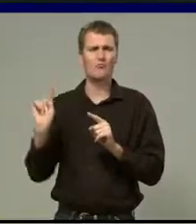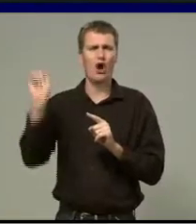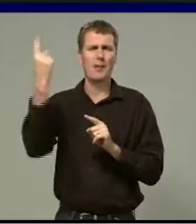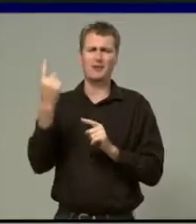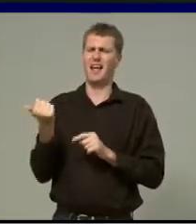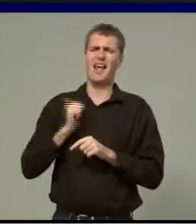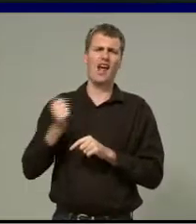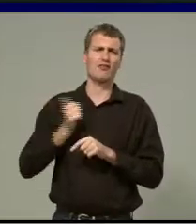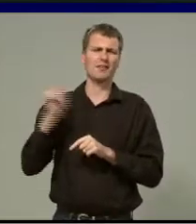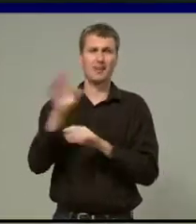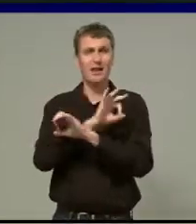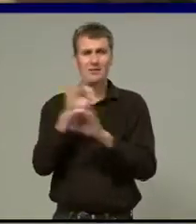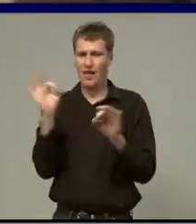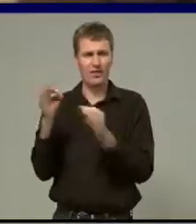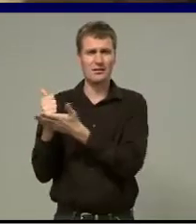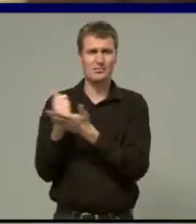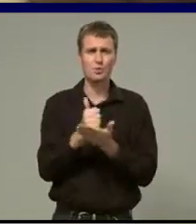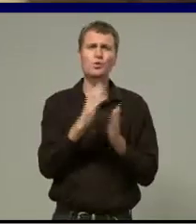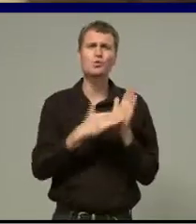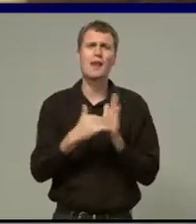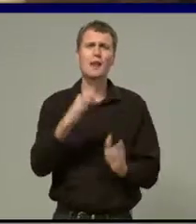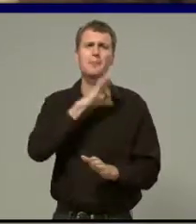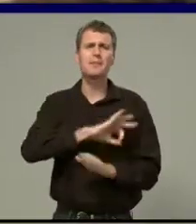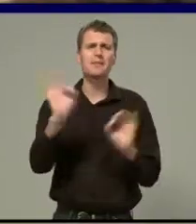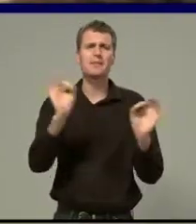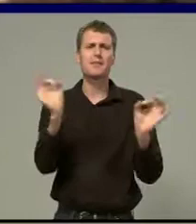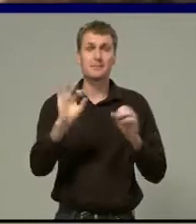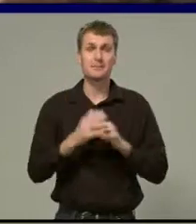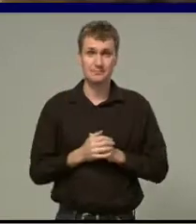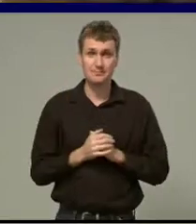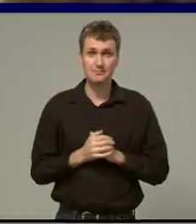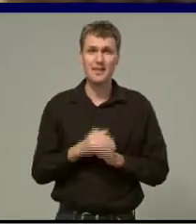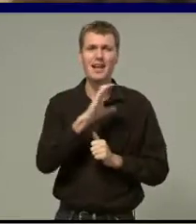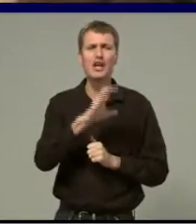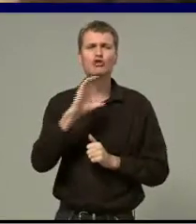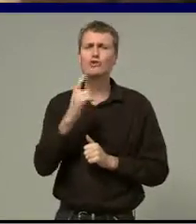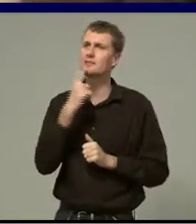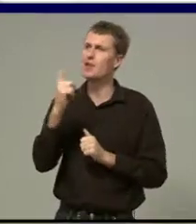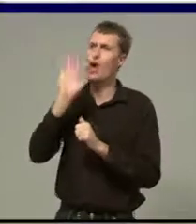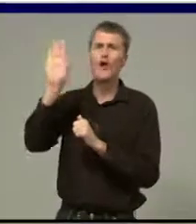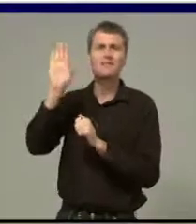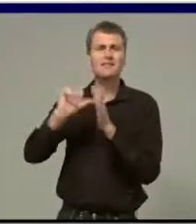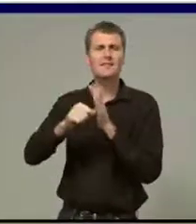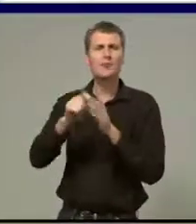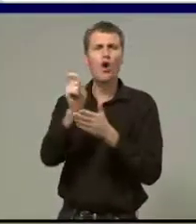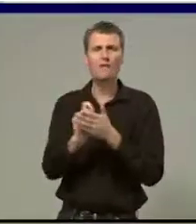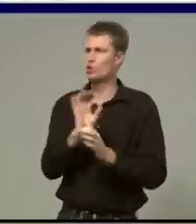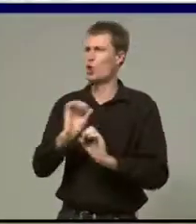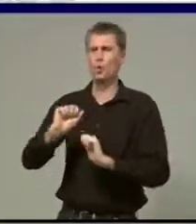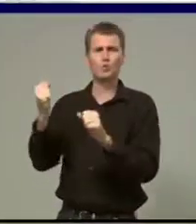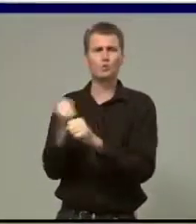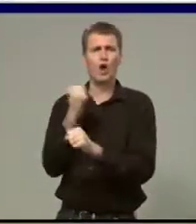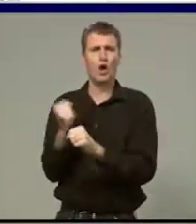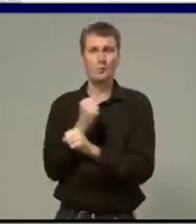no benefit in the sale for New Zealand. Clayton Cosgrove says the Overseas Investment Office did not do their job properly if they accepted the